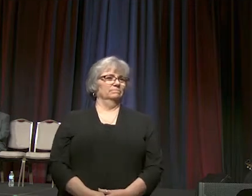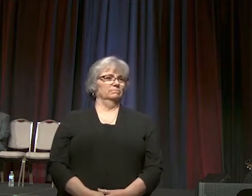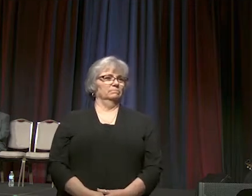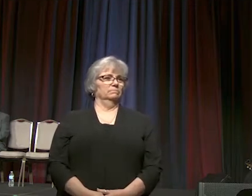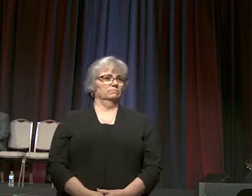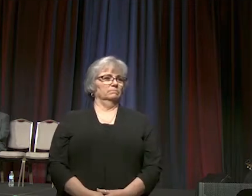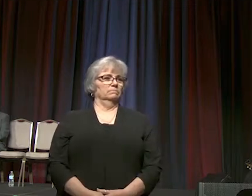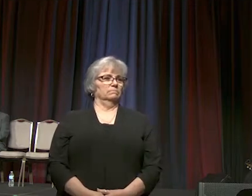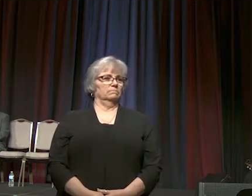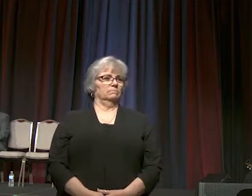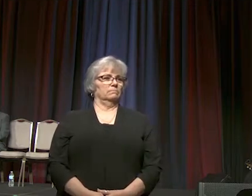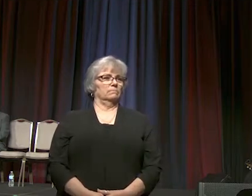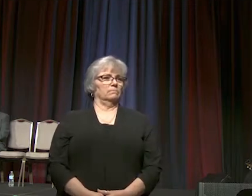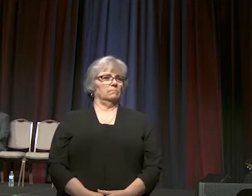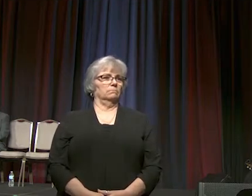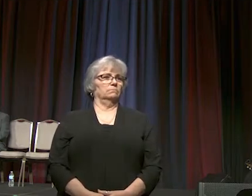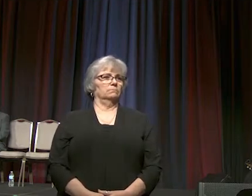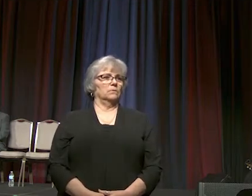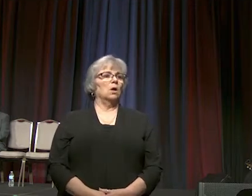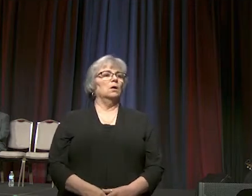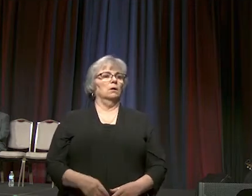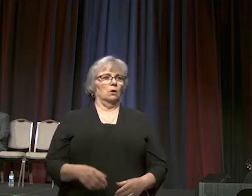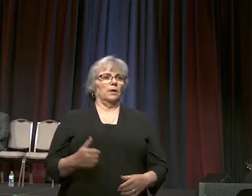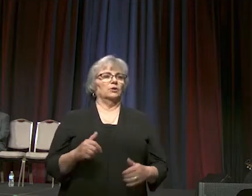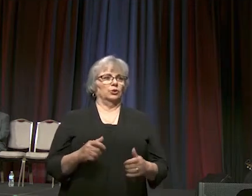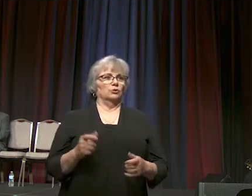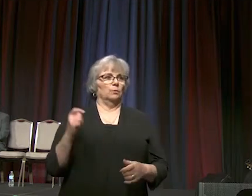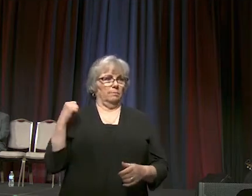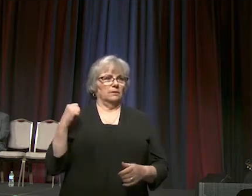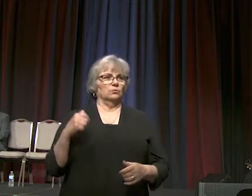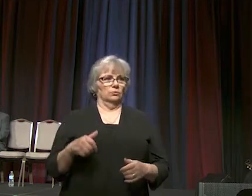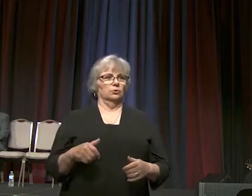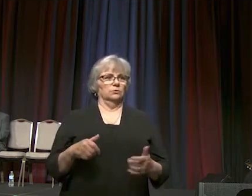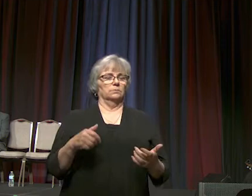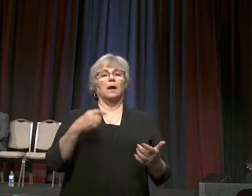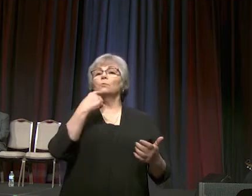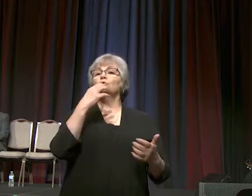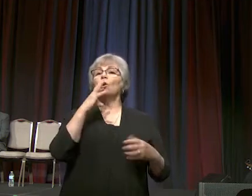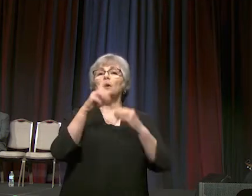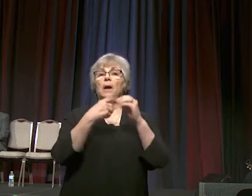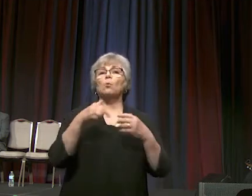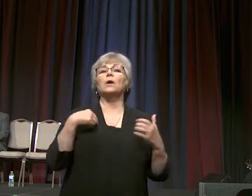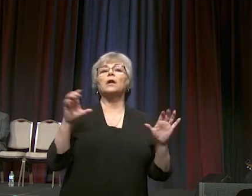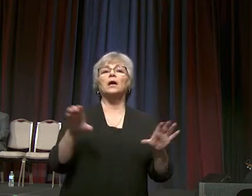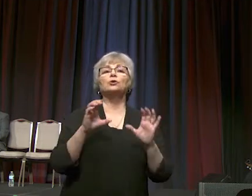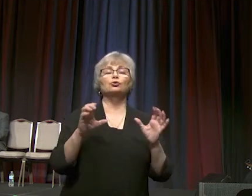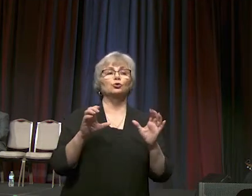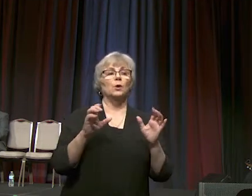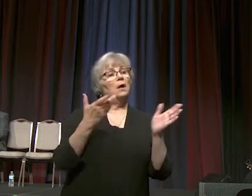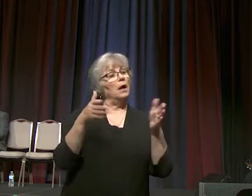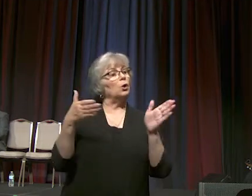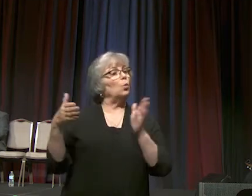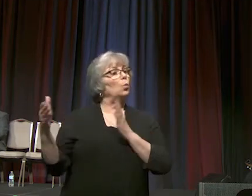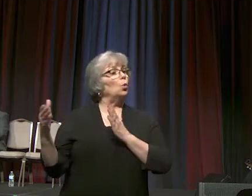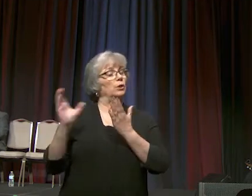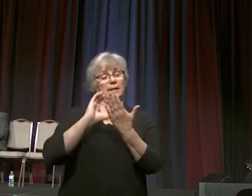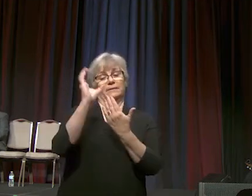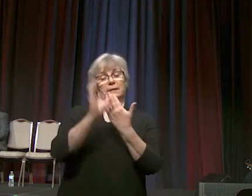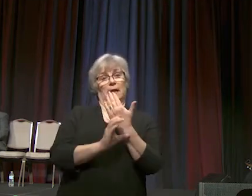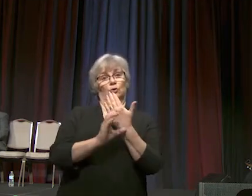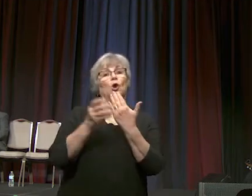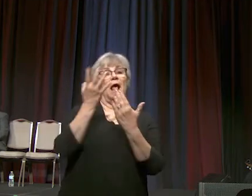So I'm going to be sharing with you about the schedule, because that's what I do. I'm the coordinator of the calendar, and the schedule is part of